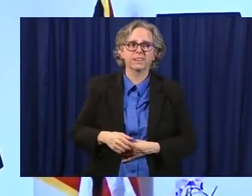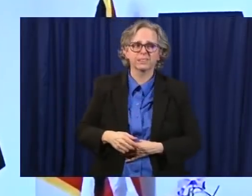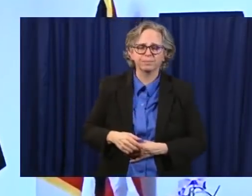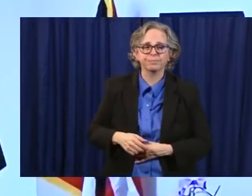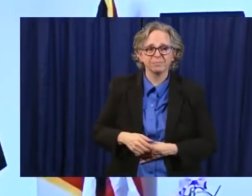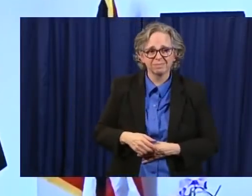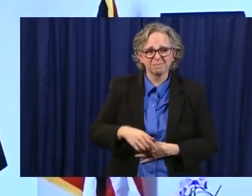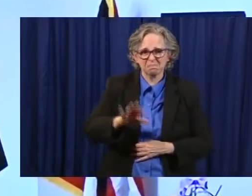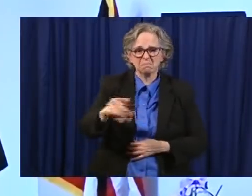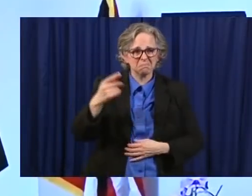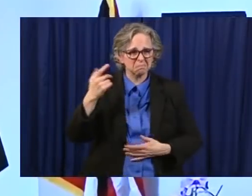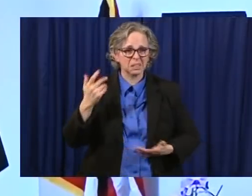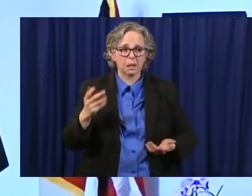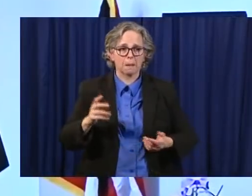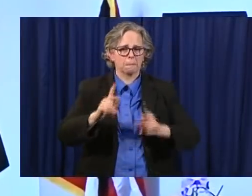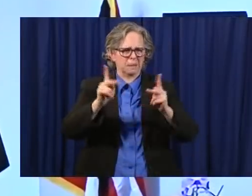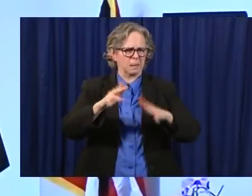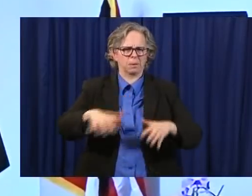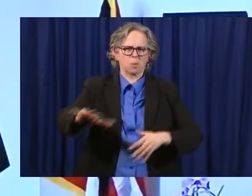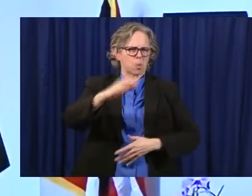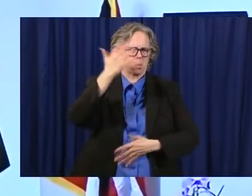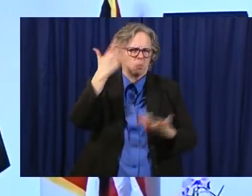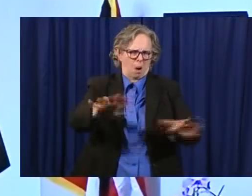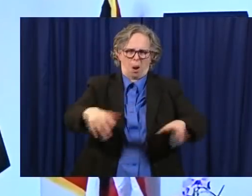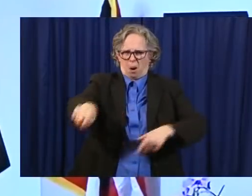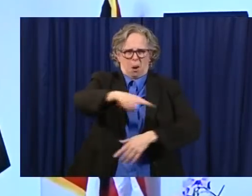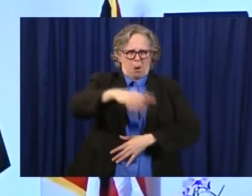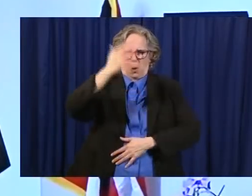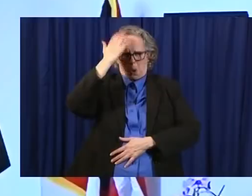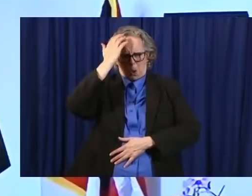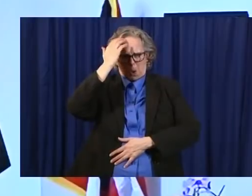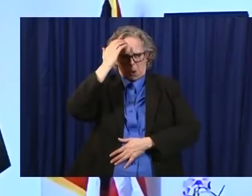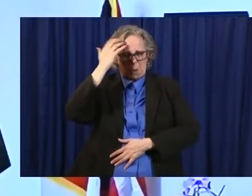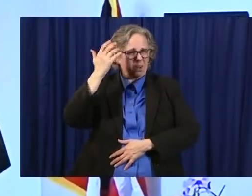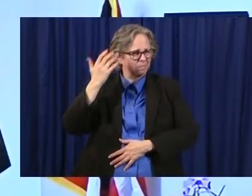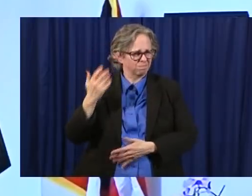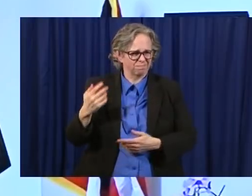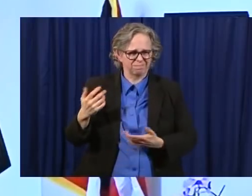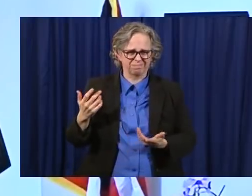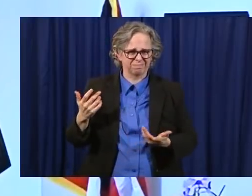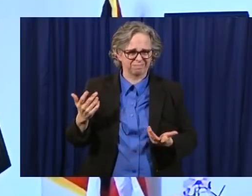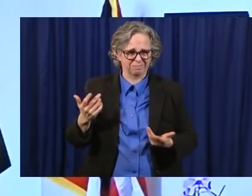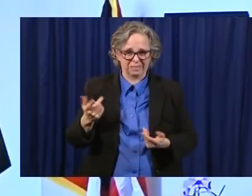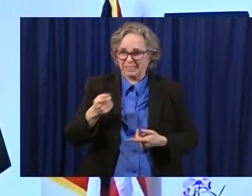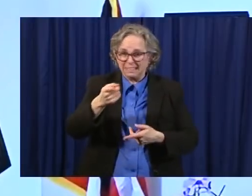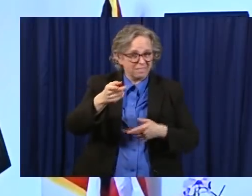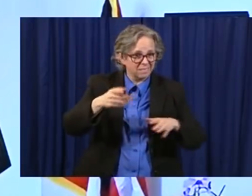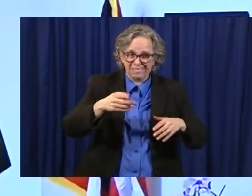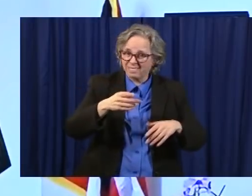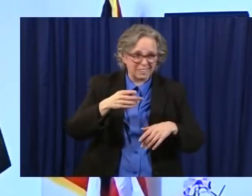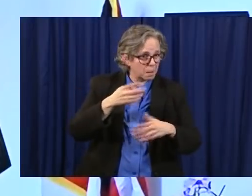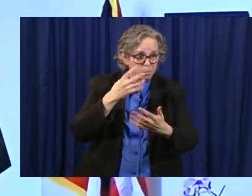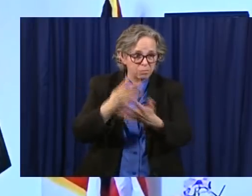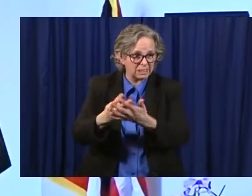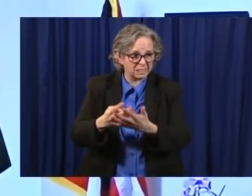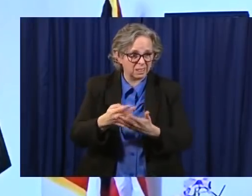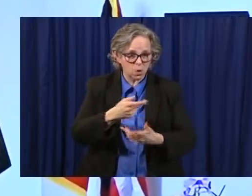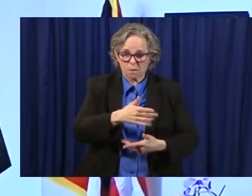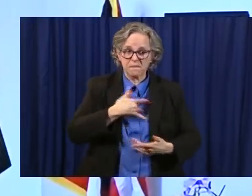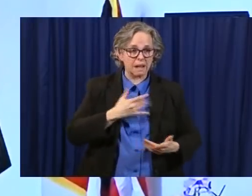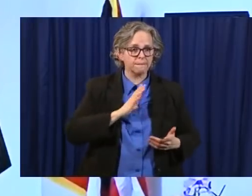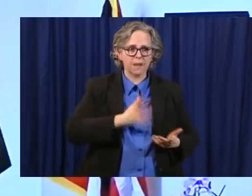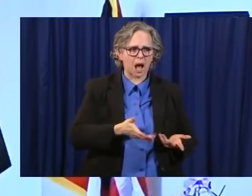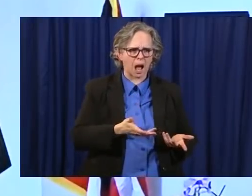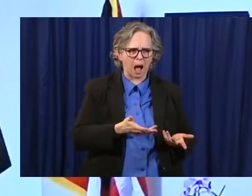fact that if you're fine, when you're not in the system, you don't get a test either. It's like you